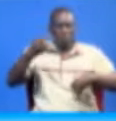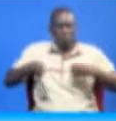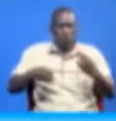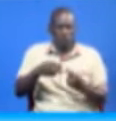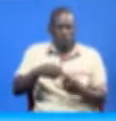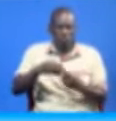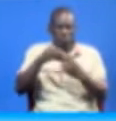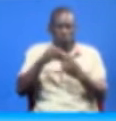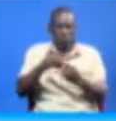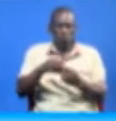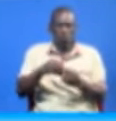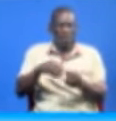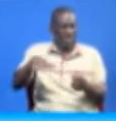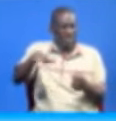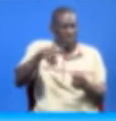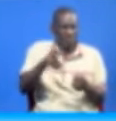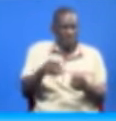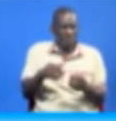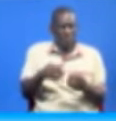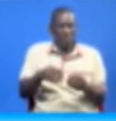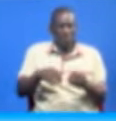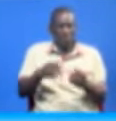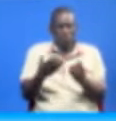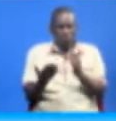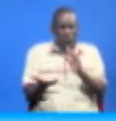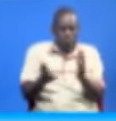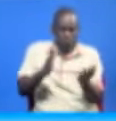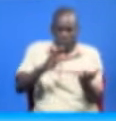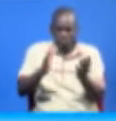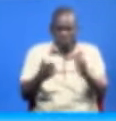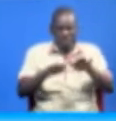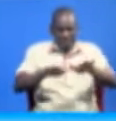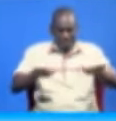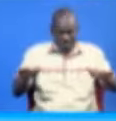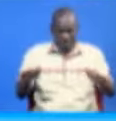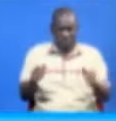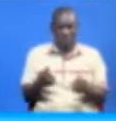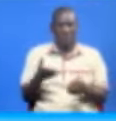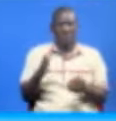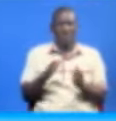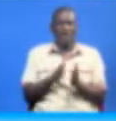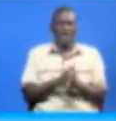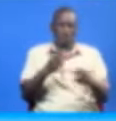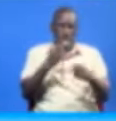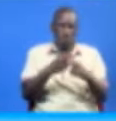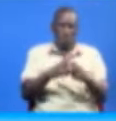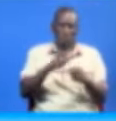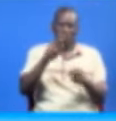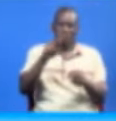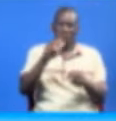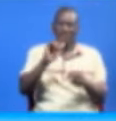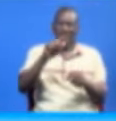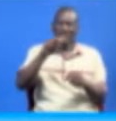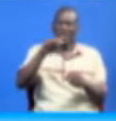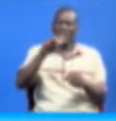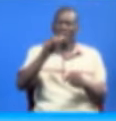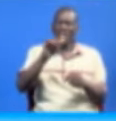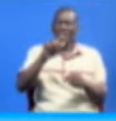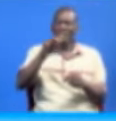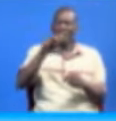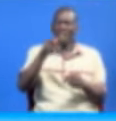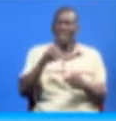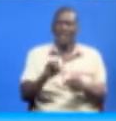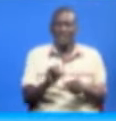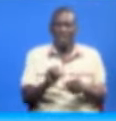natural phenomenon, shifting ground beneath their feet, literally. Nicknamed Kainainye, the residents have turned